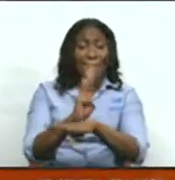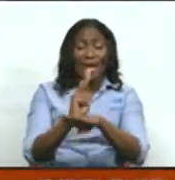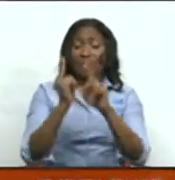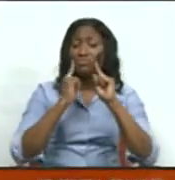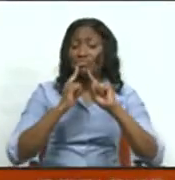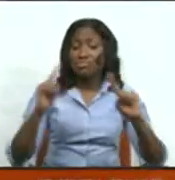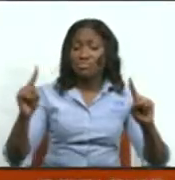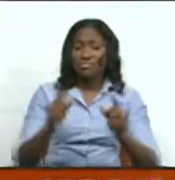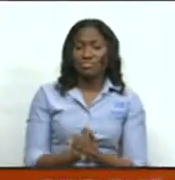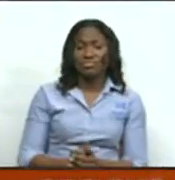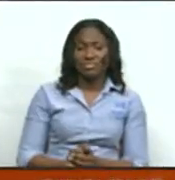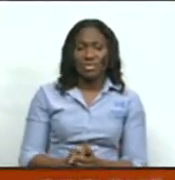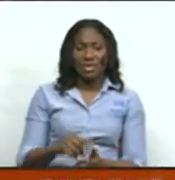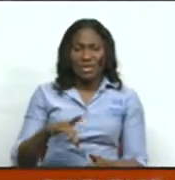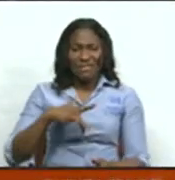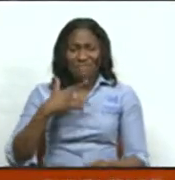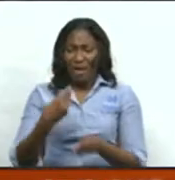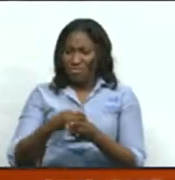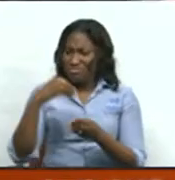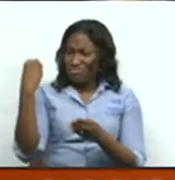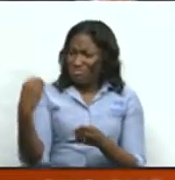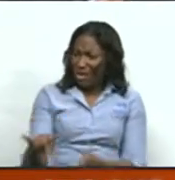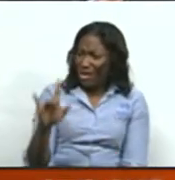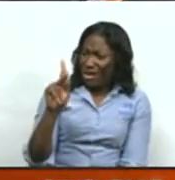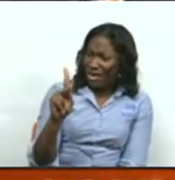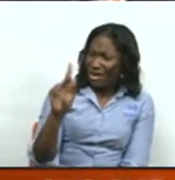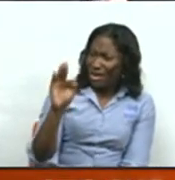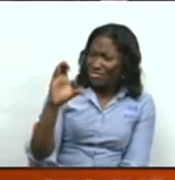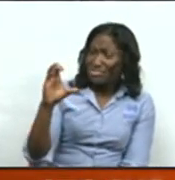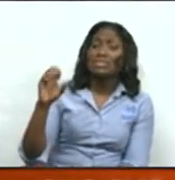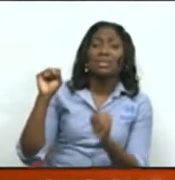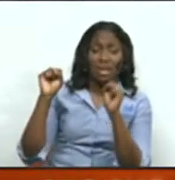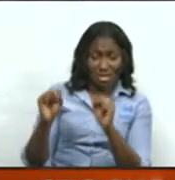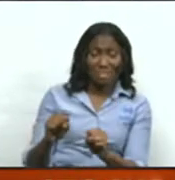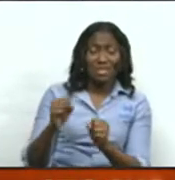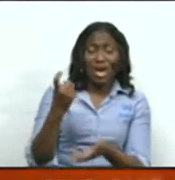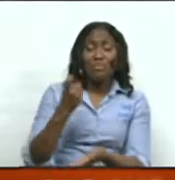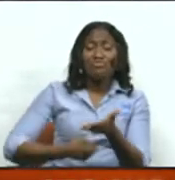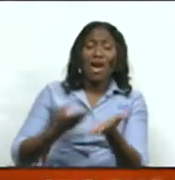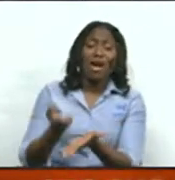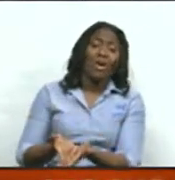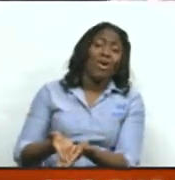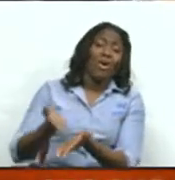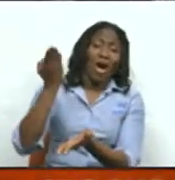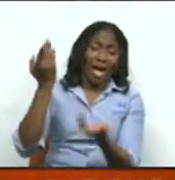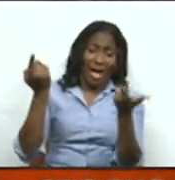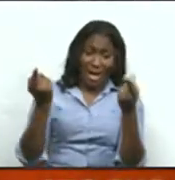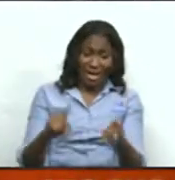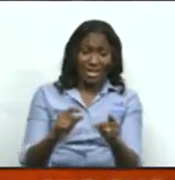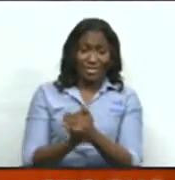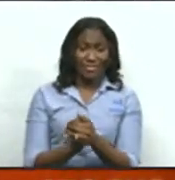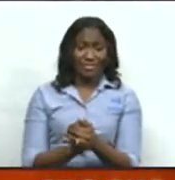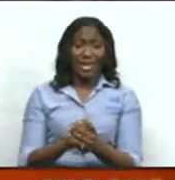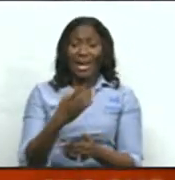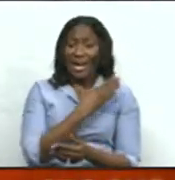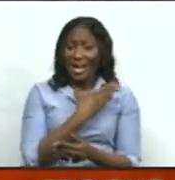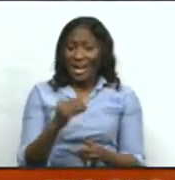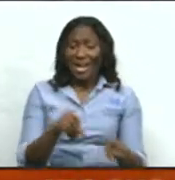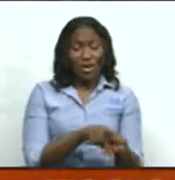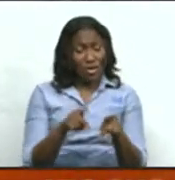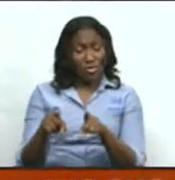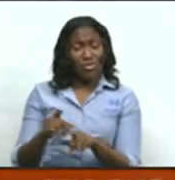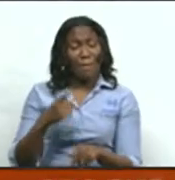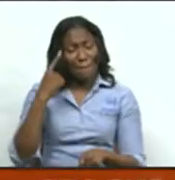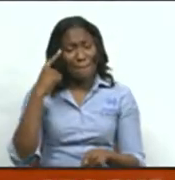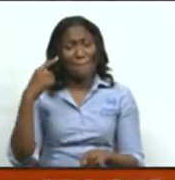case you felt like you paid more for KFC in the past week, you did, as the company confirms price increases have taken effect. Meanwhile, Shell strongly believes